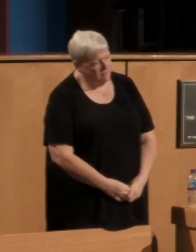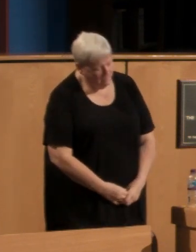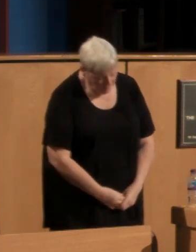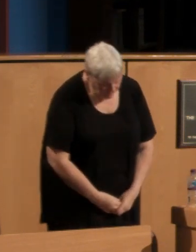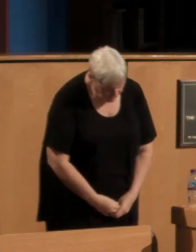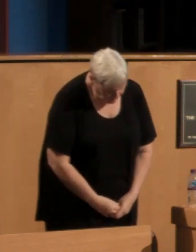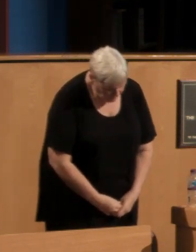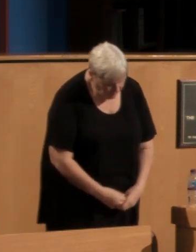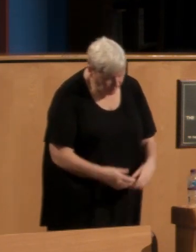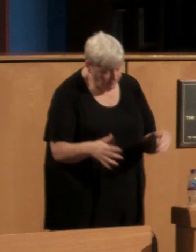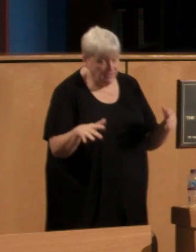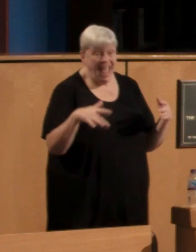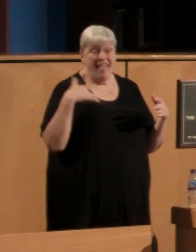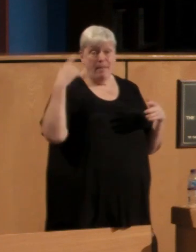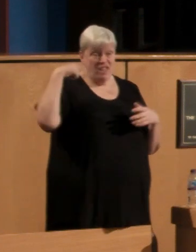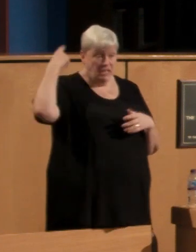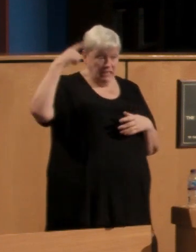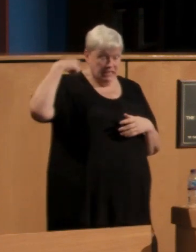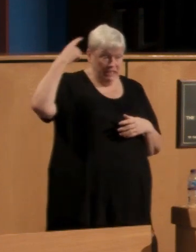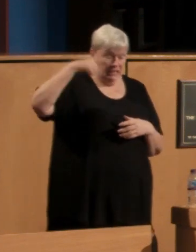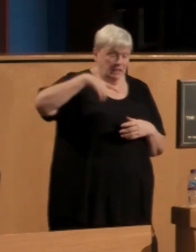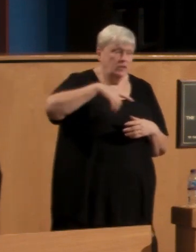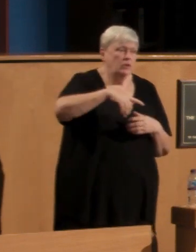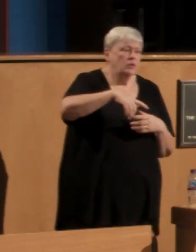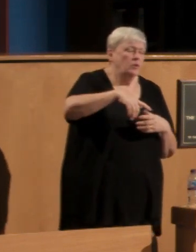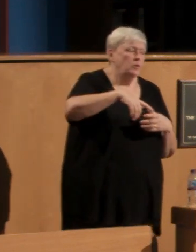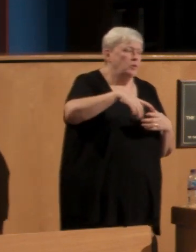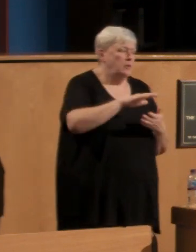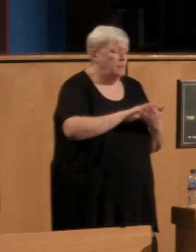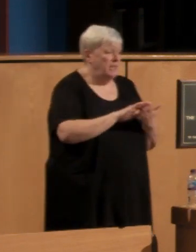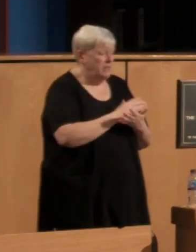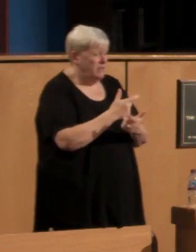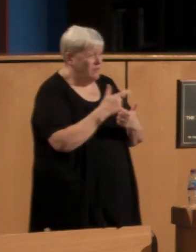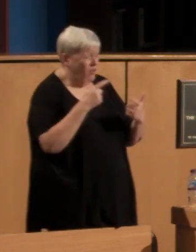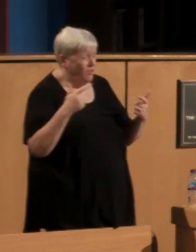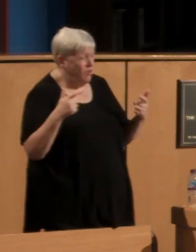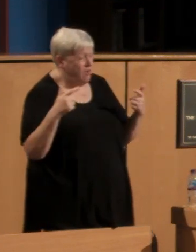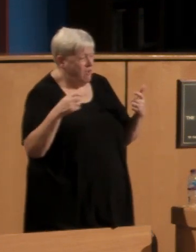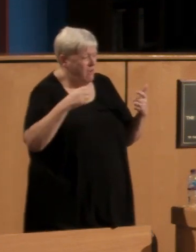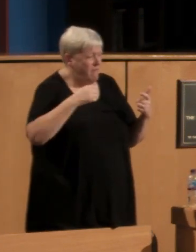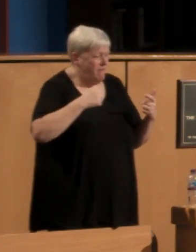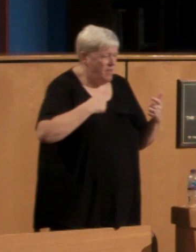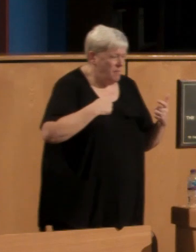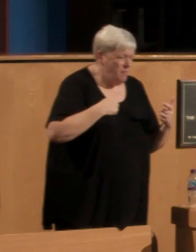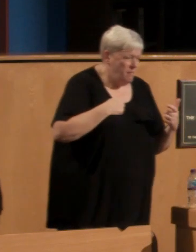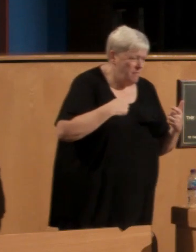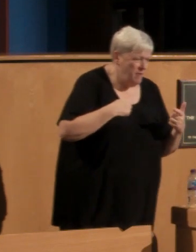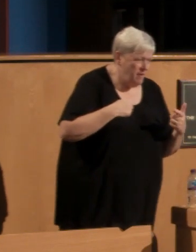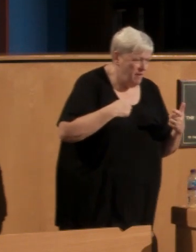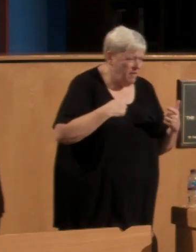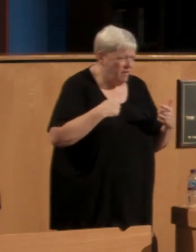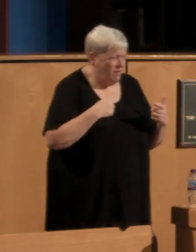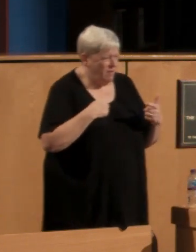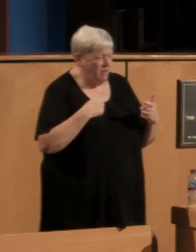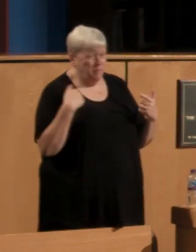So I live in London. Which means that a lot of my sorry, I live in London too,